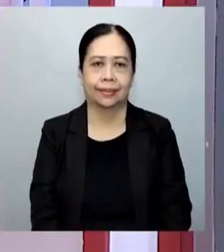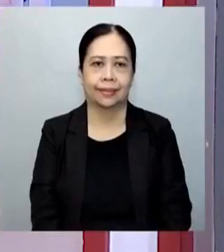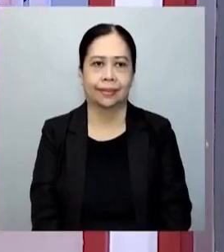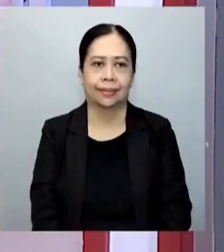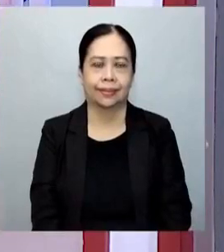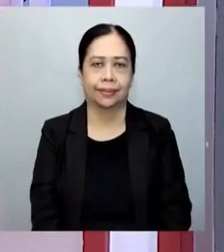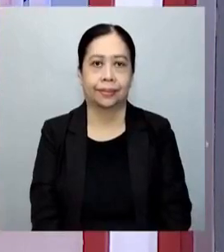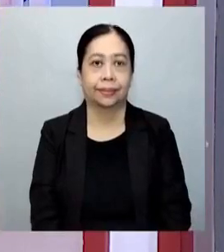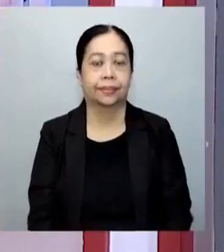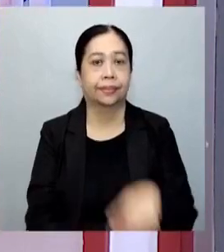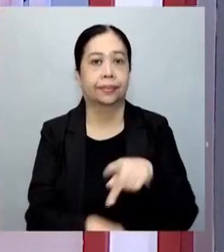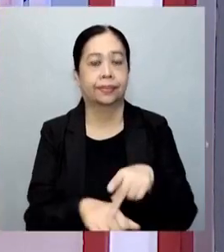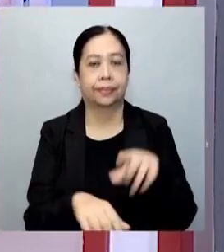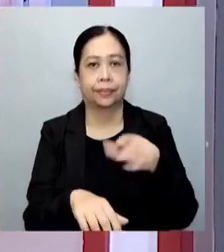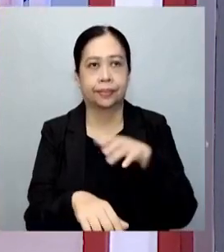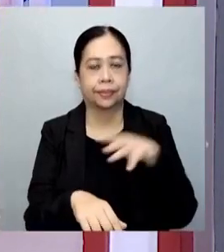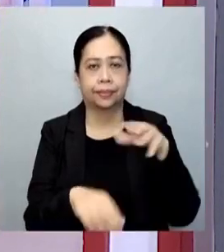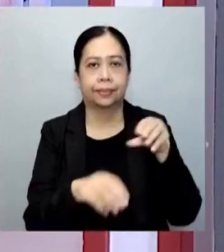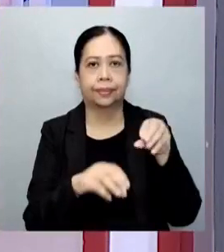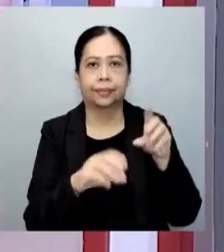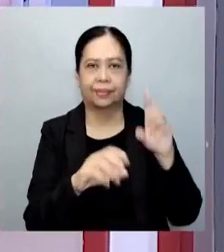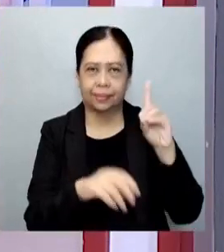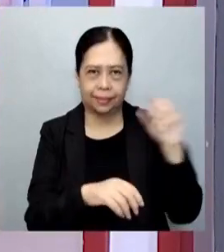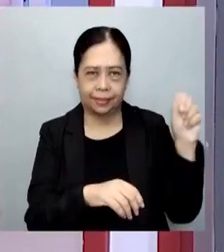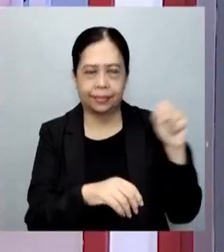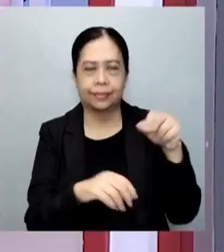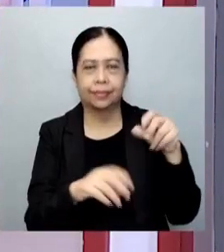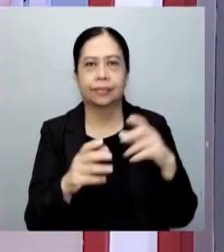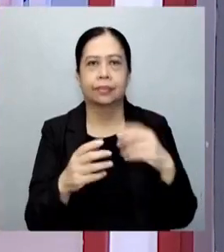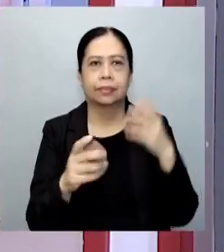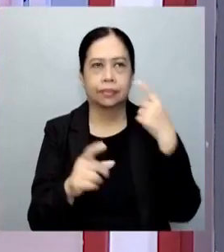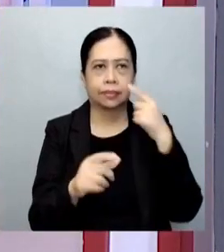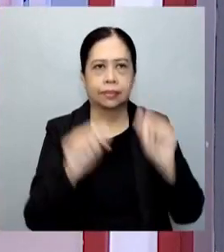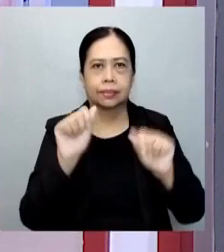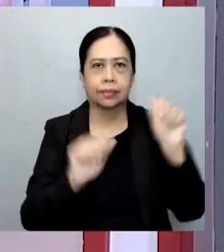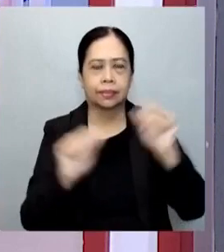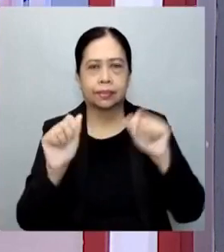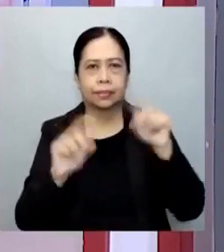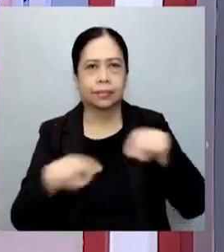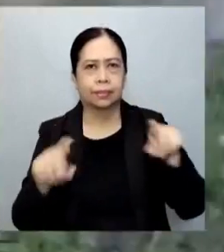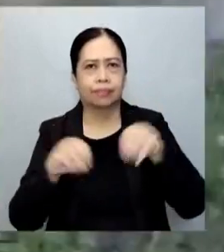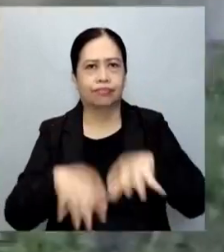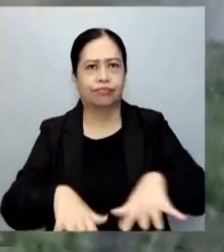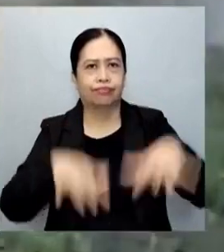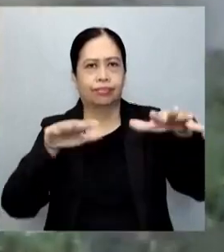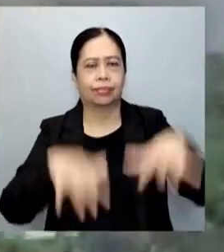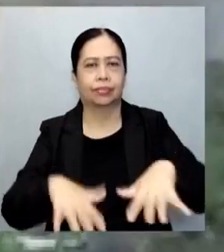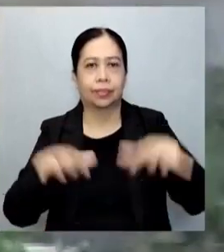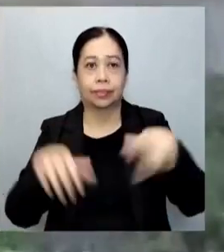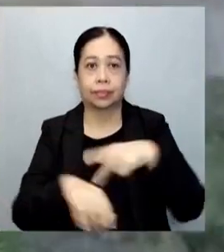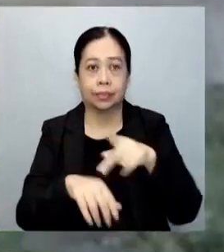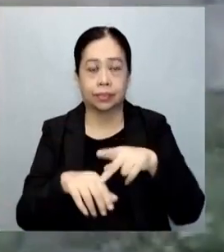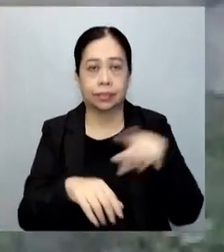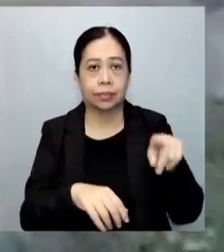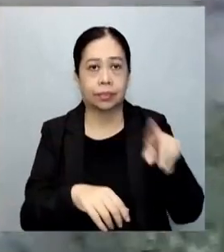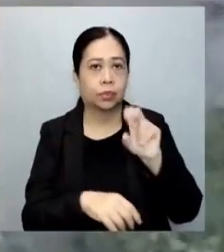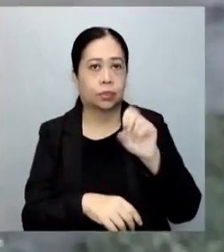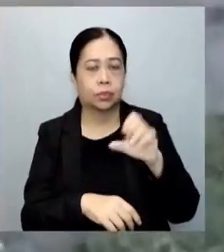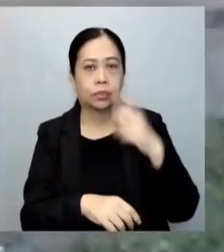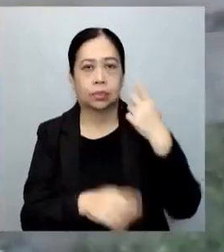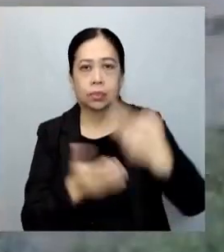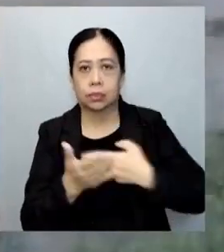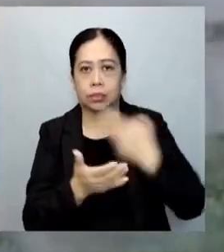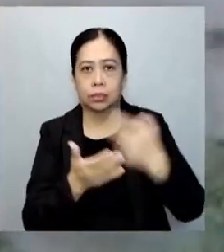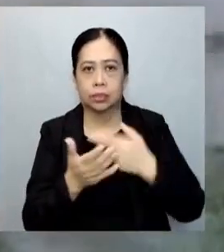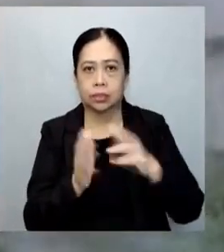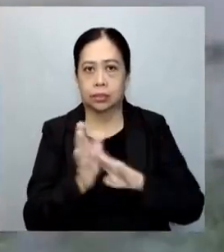The Philippine Agriculture Department also allaying concerns over damaged crops due to widespread flooding in the country. Undersecretary for Rice Industry Development,